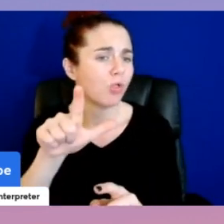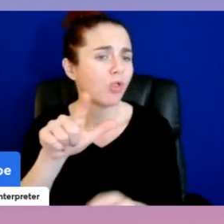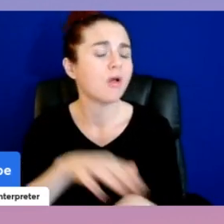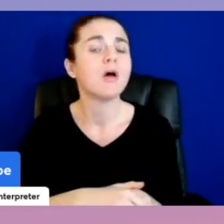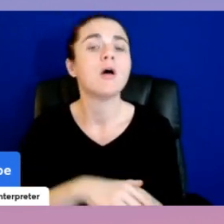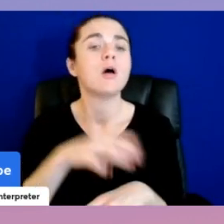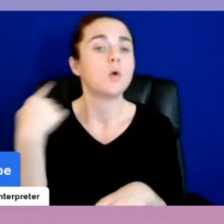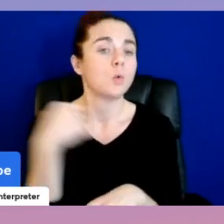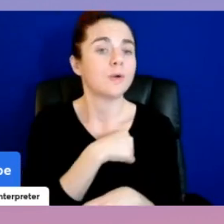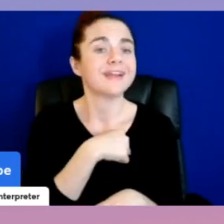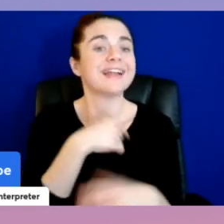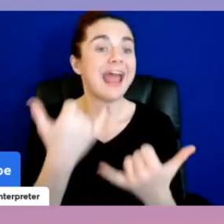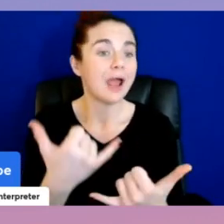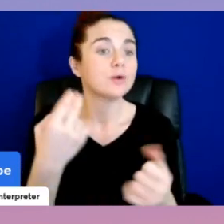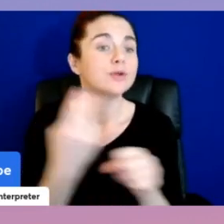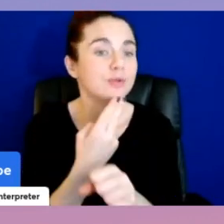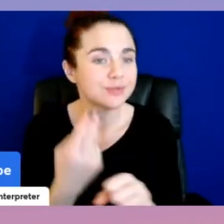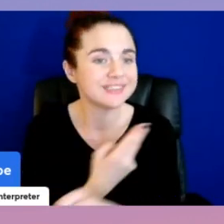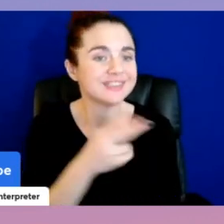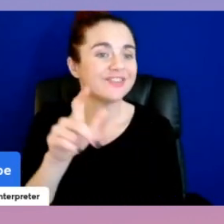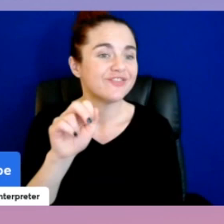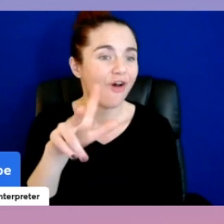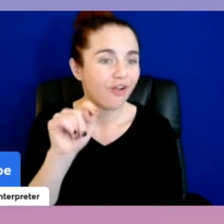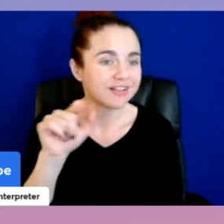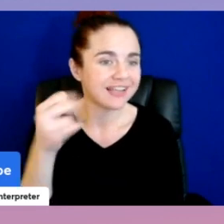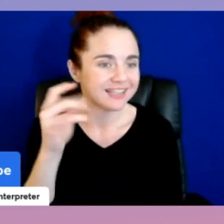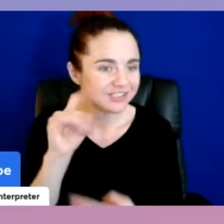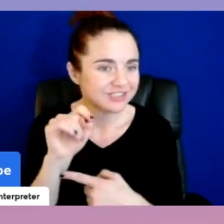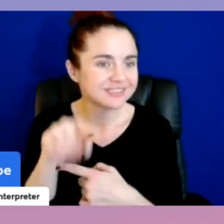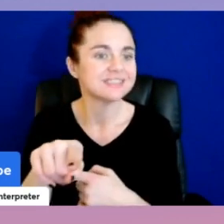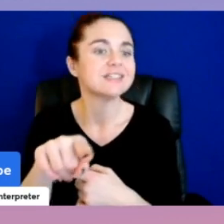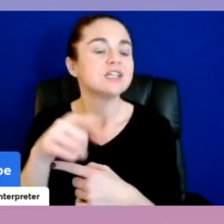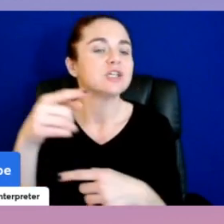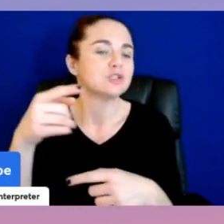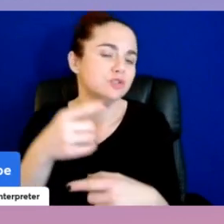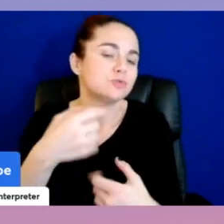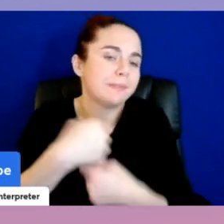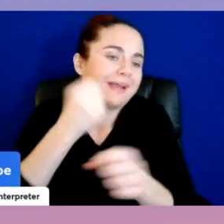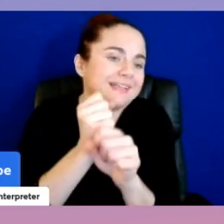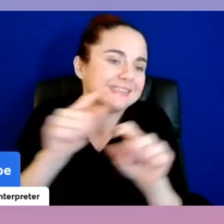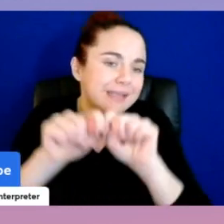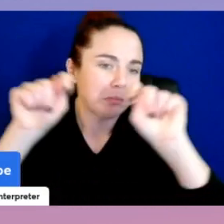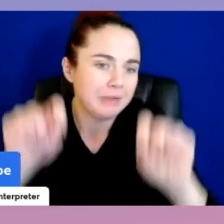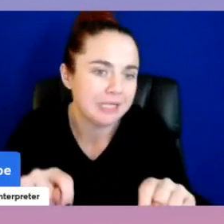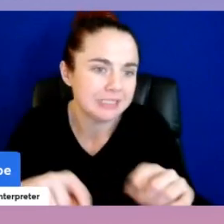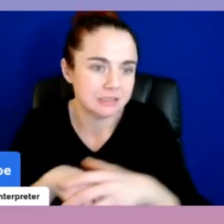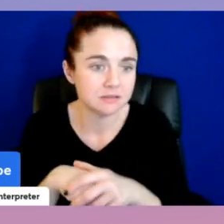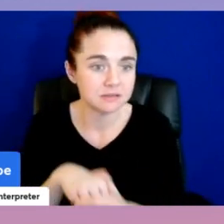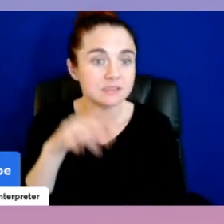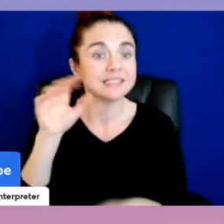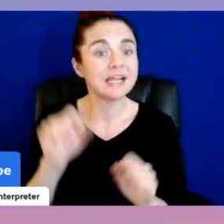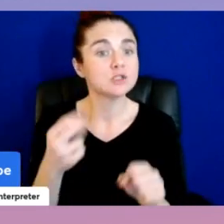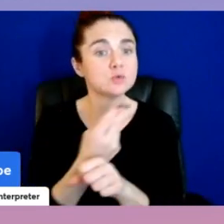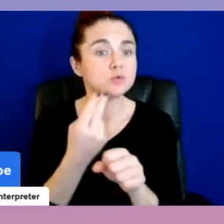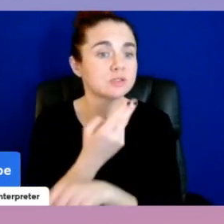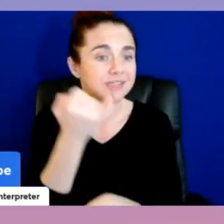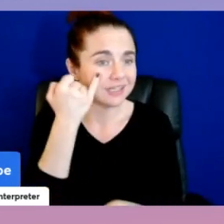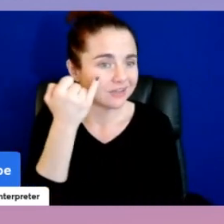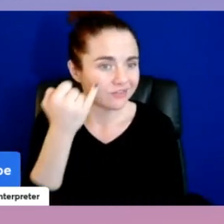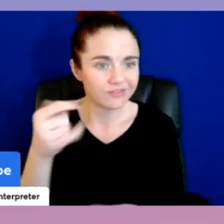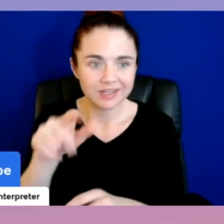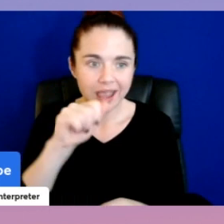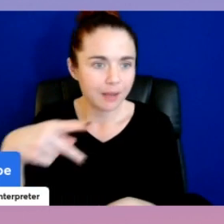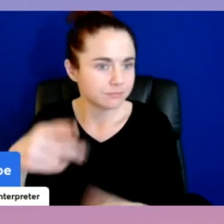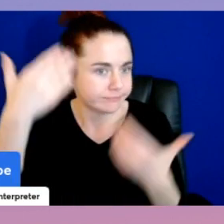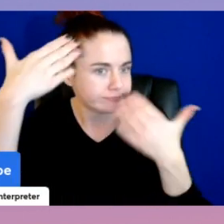Vault Agent to be able to render these secrets as a template. And then this is useful for Vault unaware apps, as we mentioned before. The app's